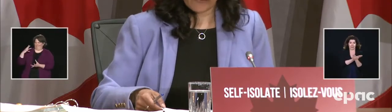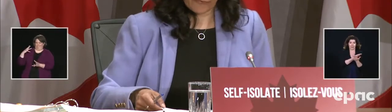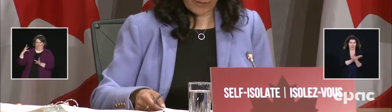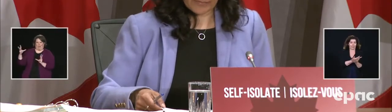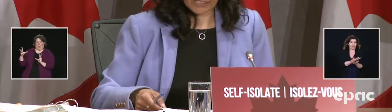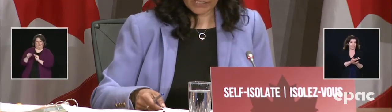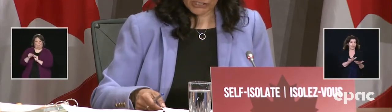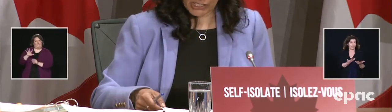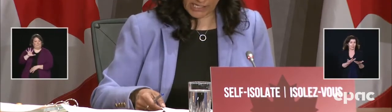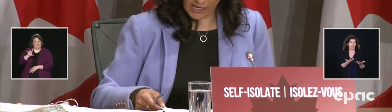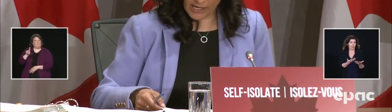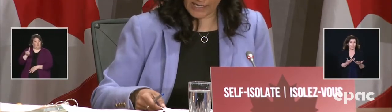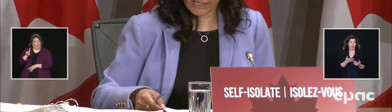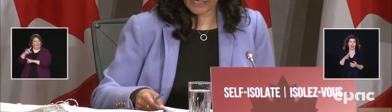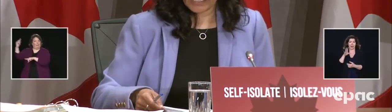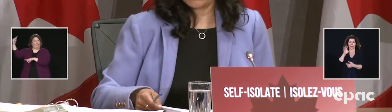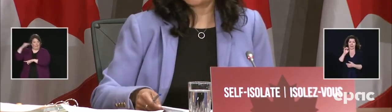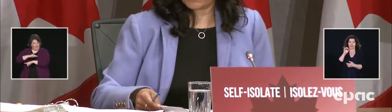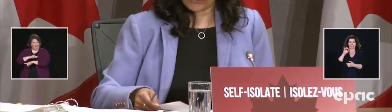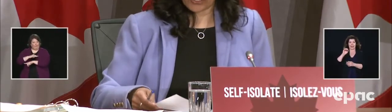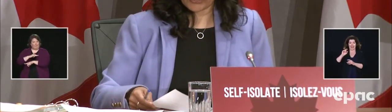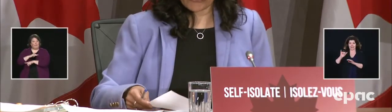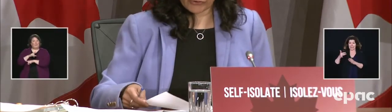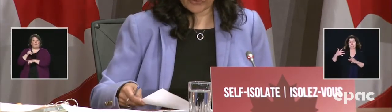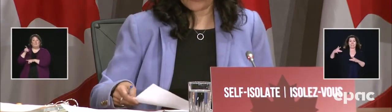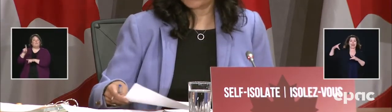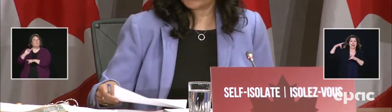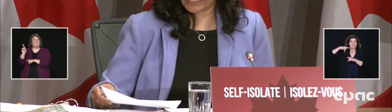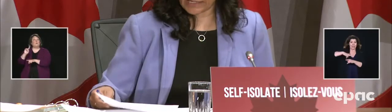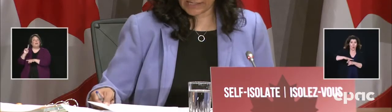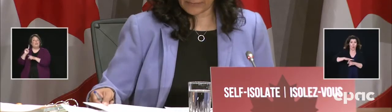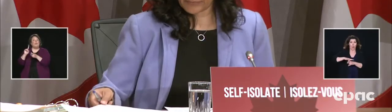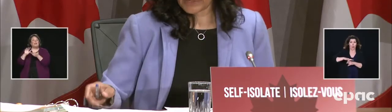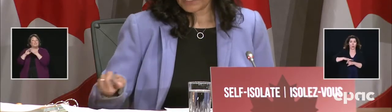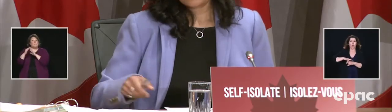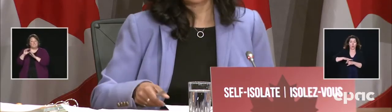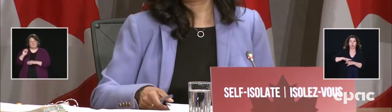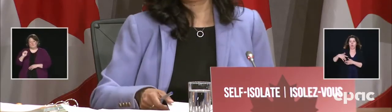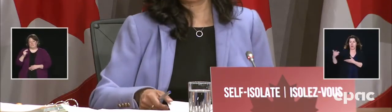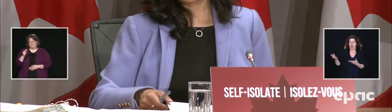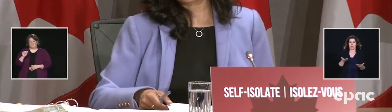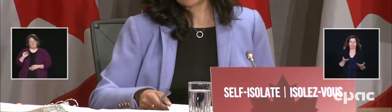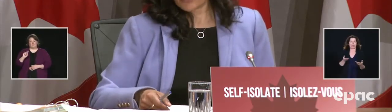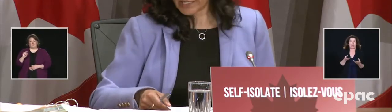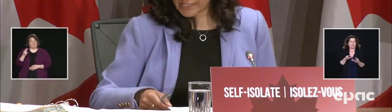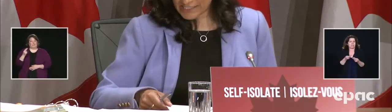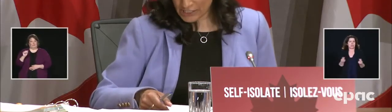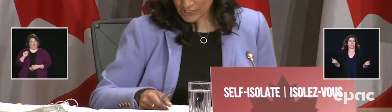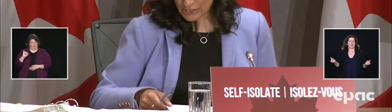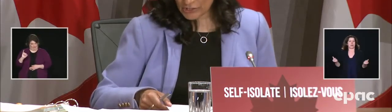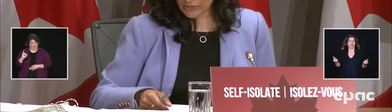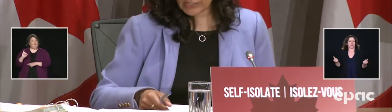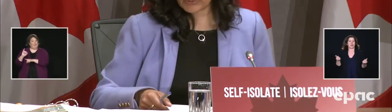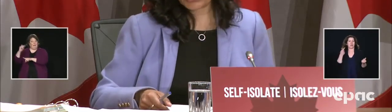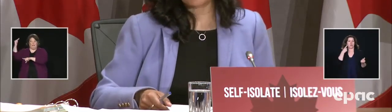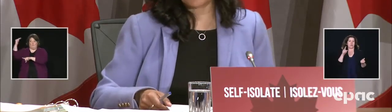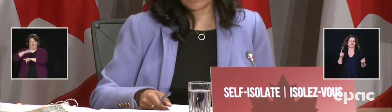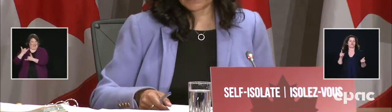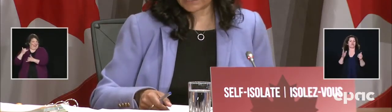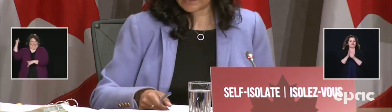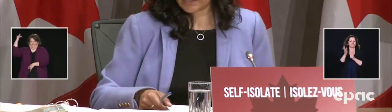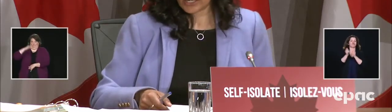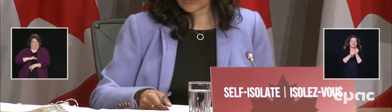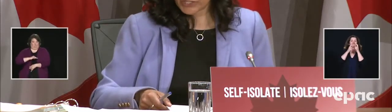home from Shanghai is now en route to Canada. These shipments are in addition to the